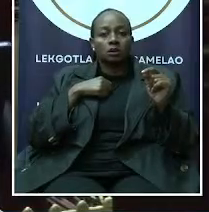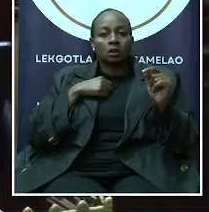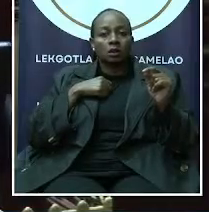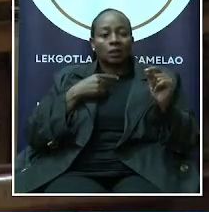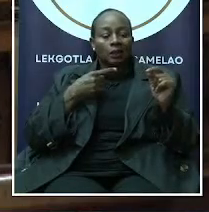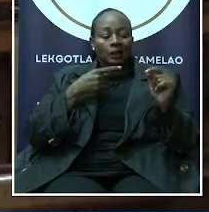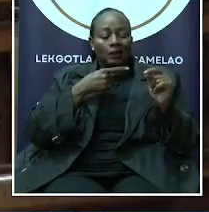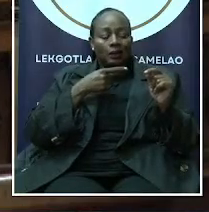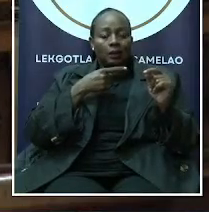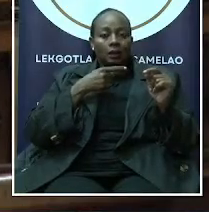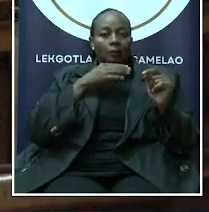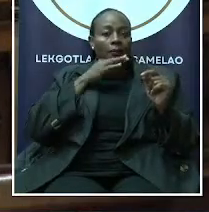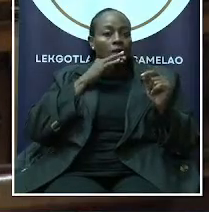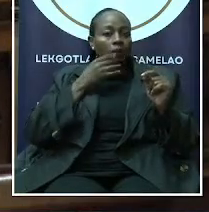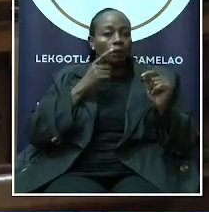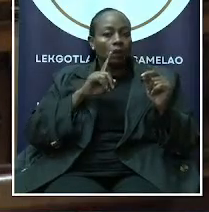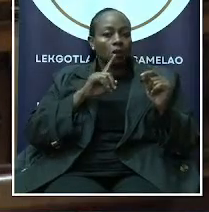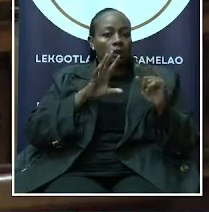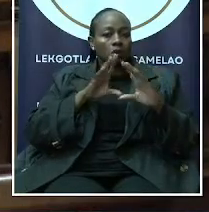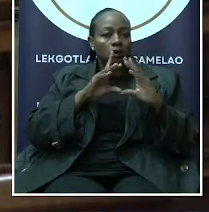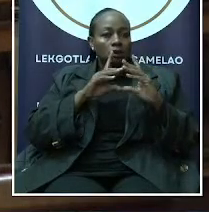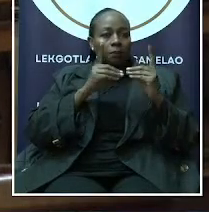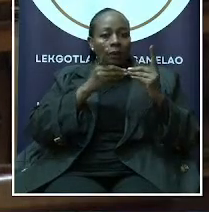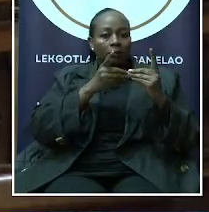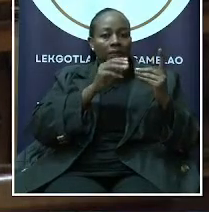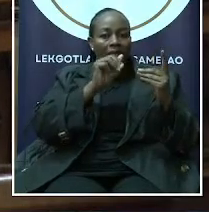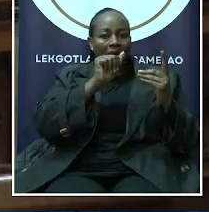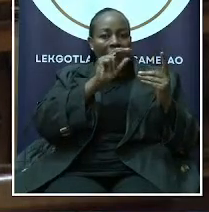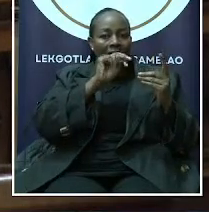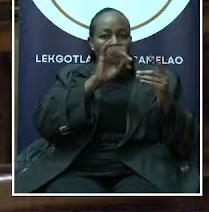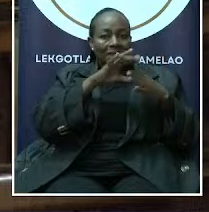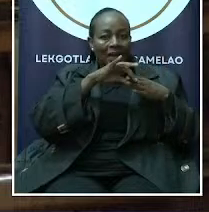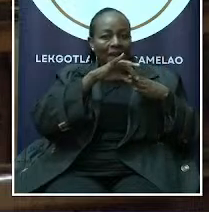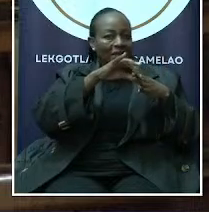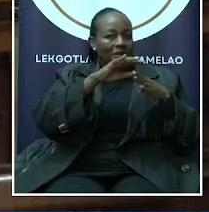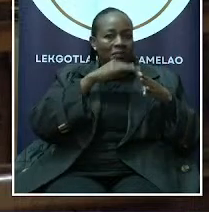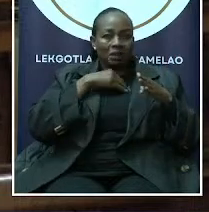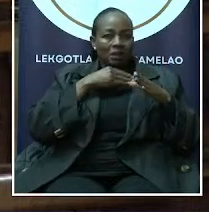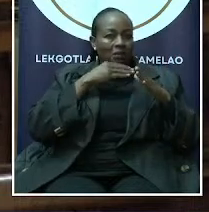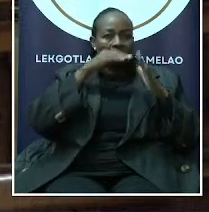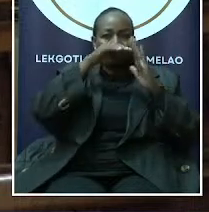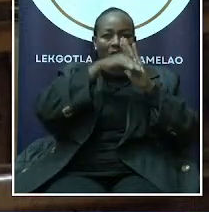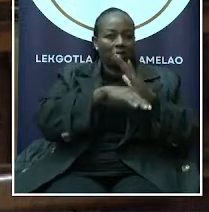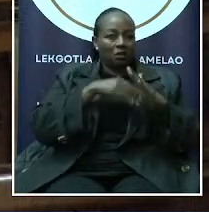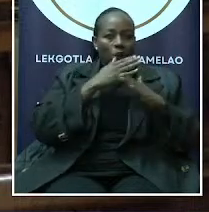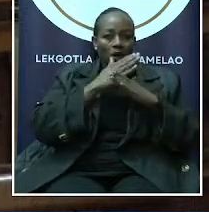his speech says that the department run by the ANC in this province is dysfunctional. Thank you.